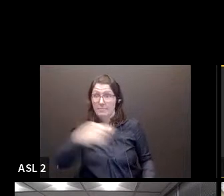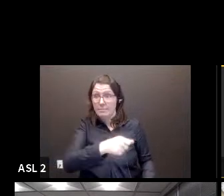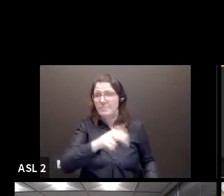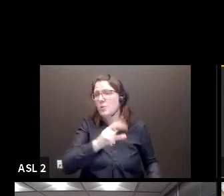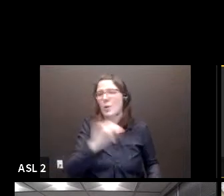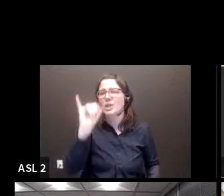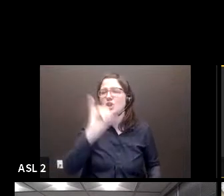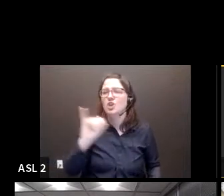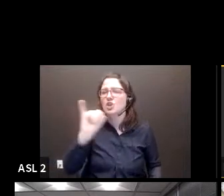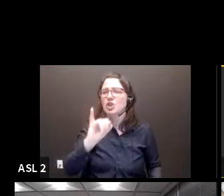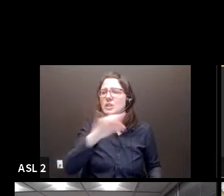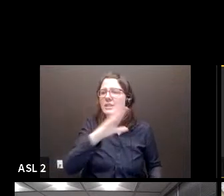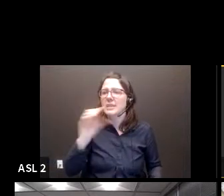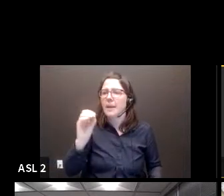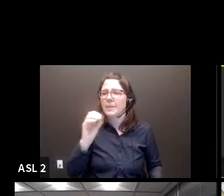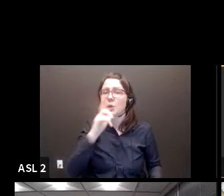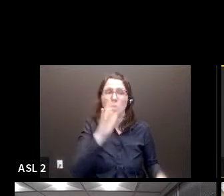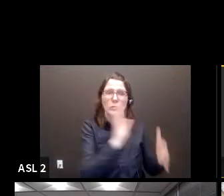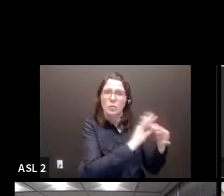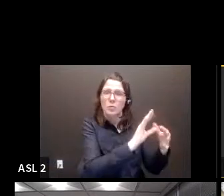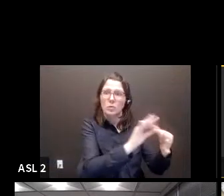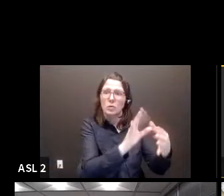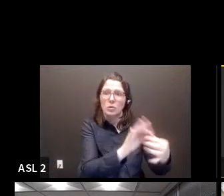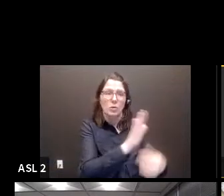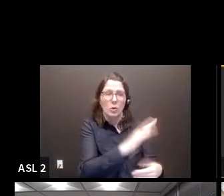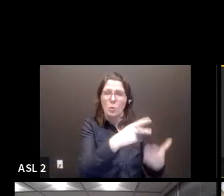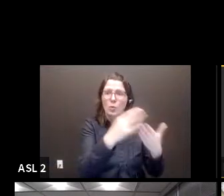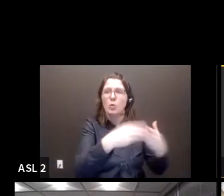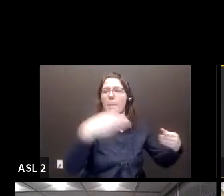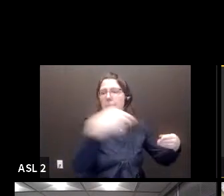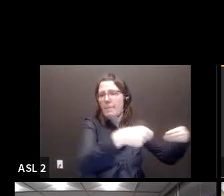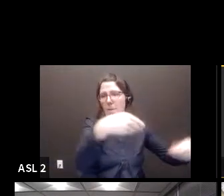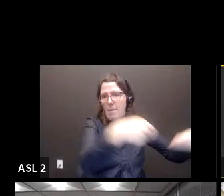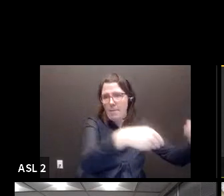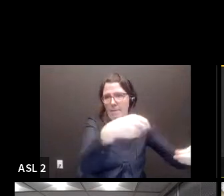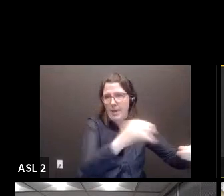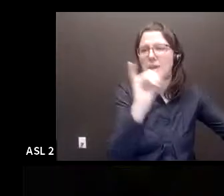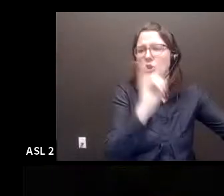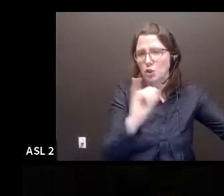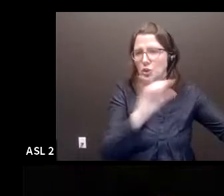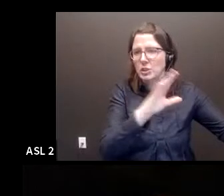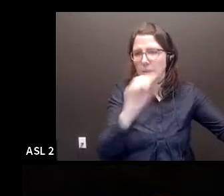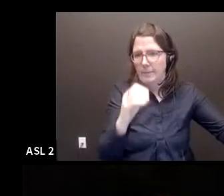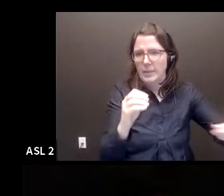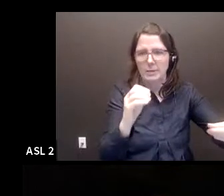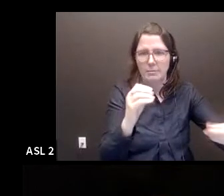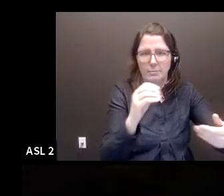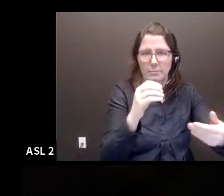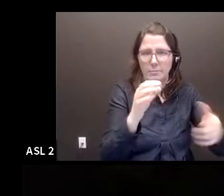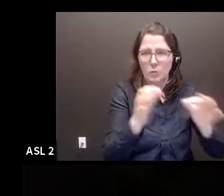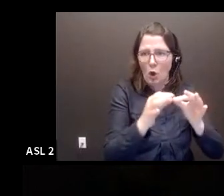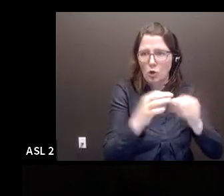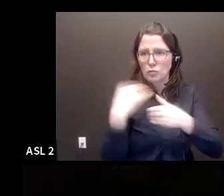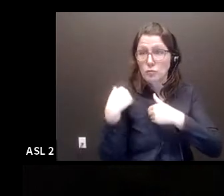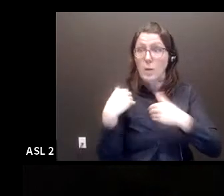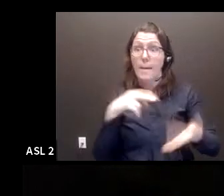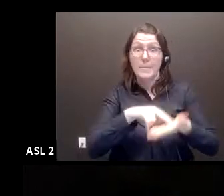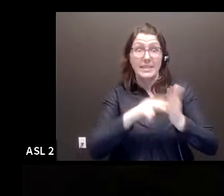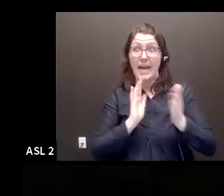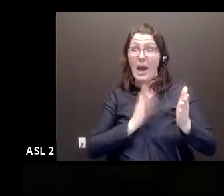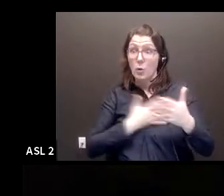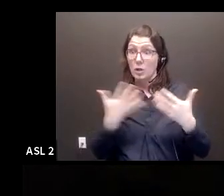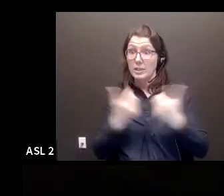insurance companies that subscribe to their program and basically what it does is it replaces our collision reporting model that outsources